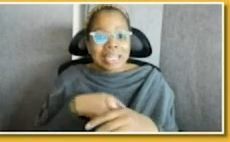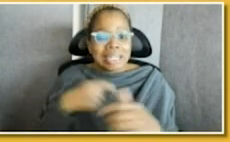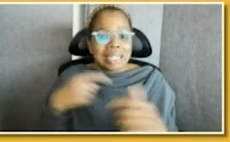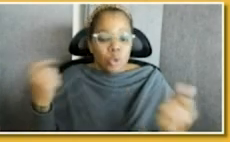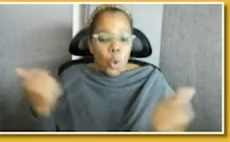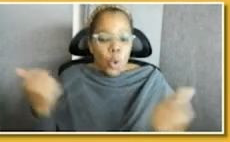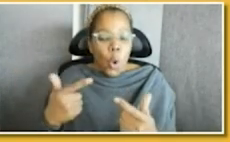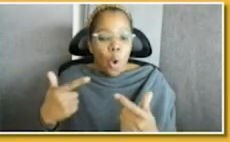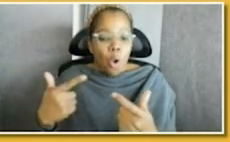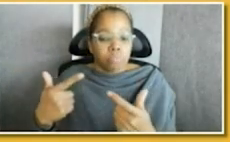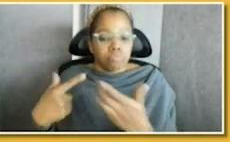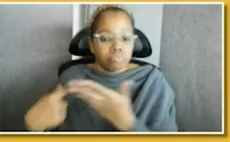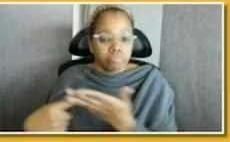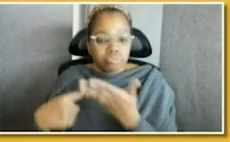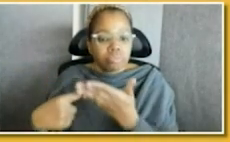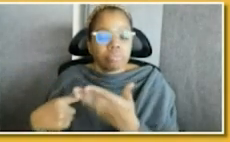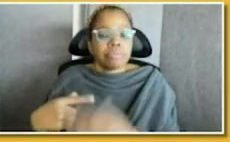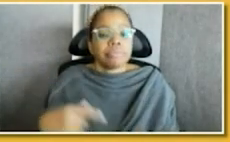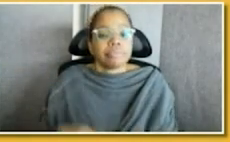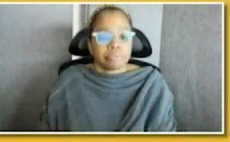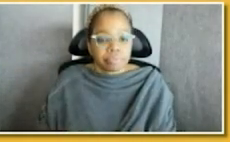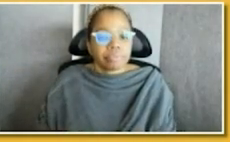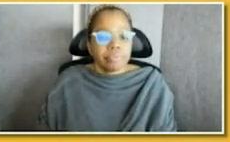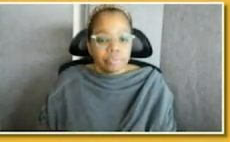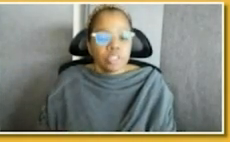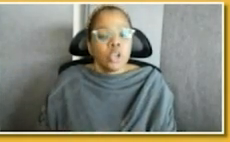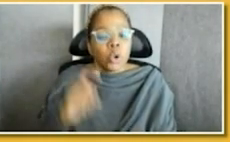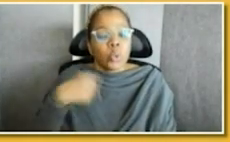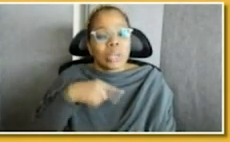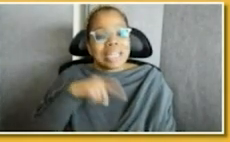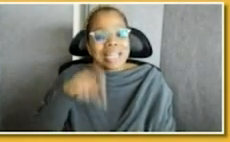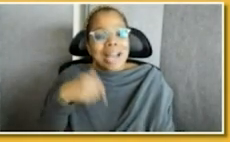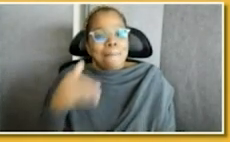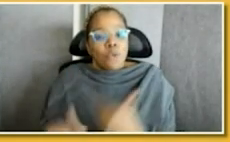then there needs to be a democratic process about how this,